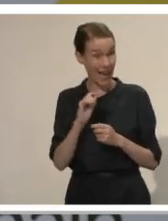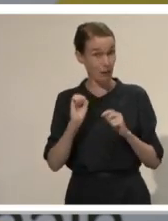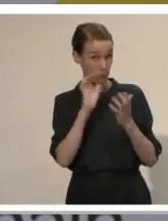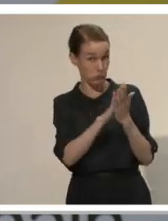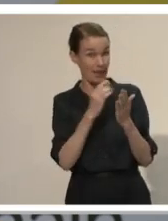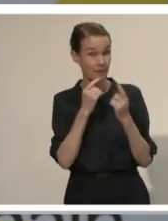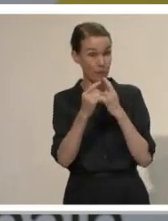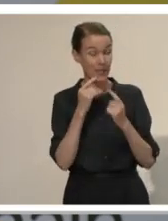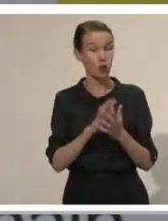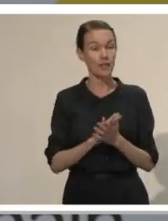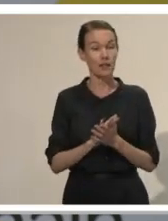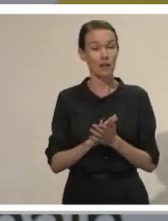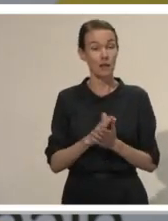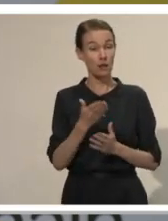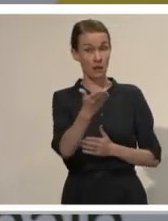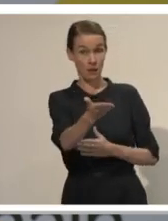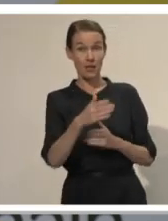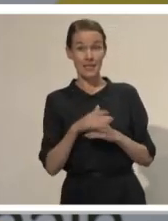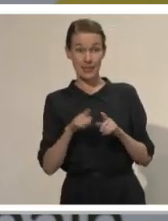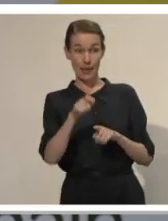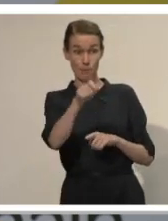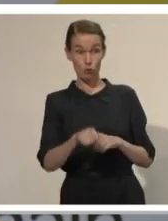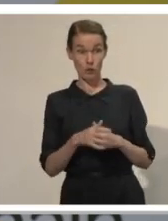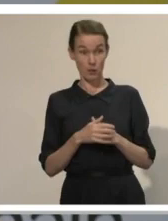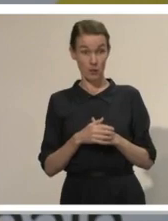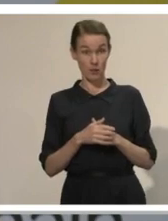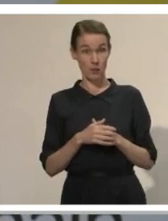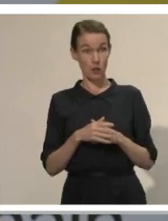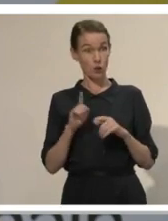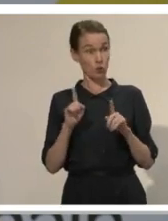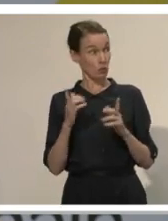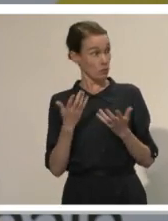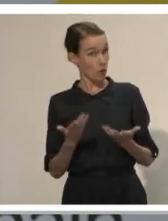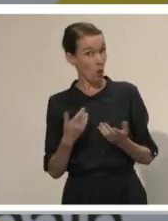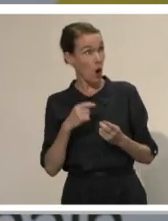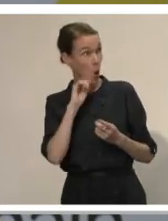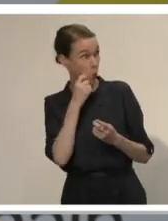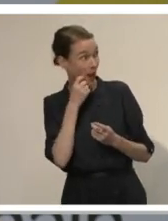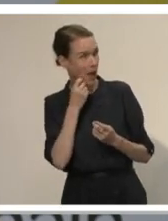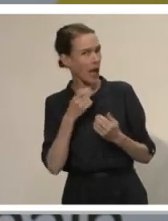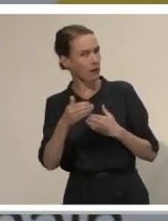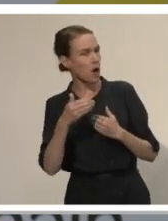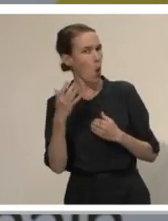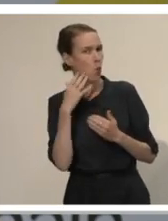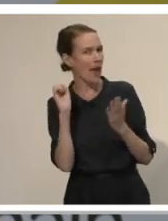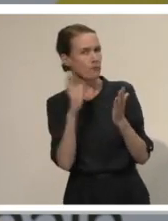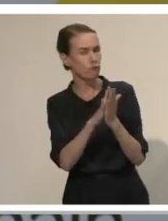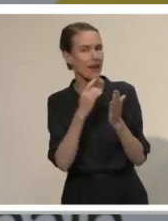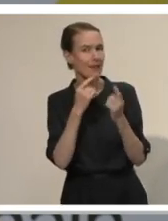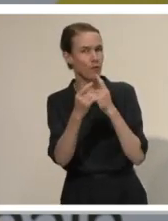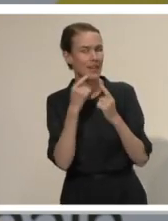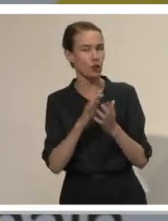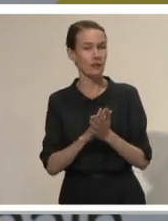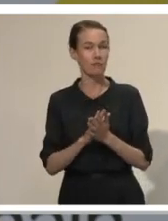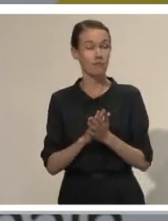and publishing those and making those publicly available, that is in the works, and if so, when might that happen? It can be done because when we